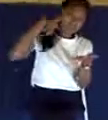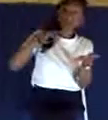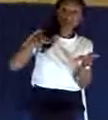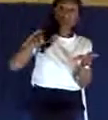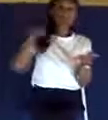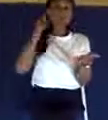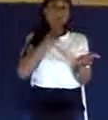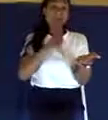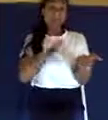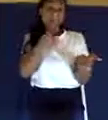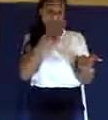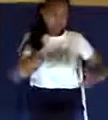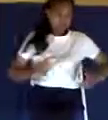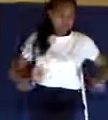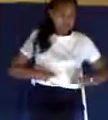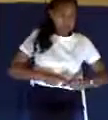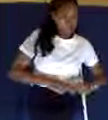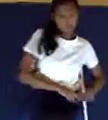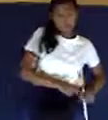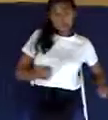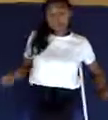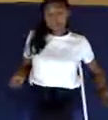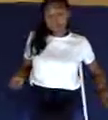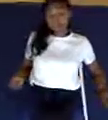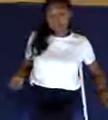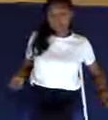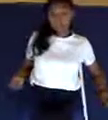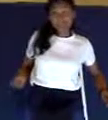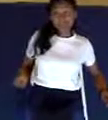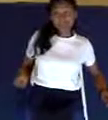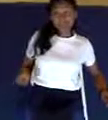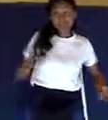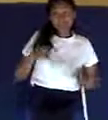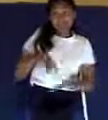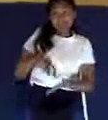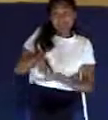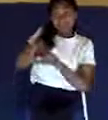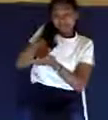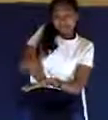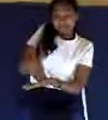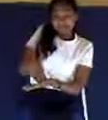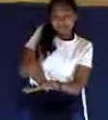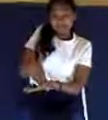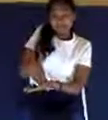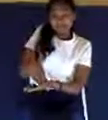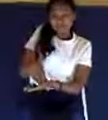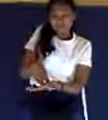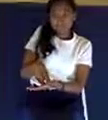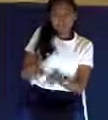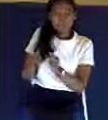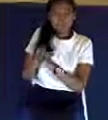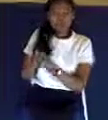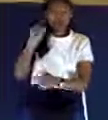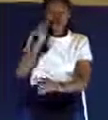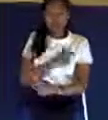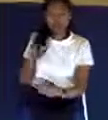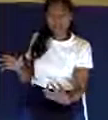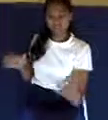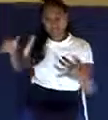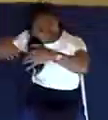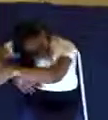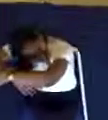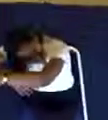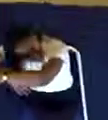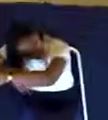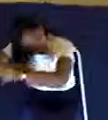mother unbuckled her seatbelt, and she, on her knees, got in front of her seat, and she absolutely covered her